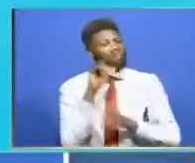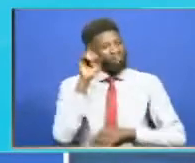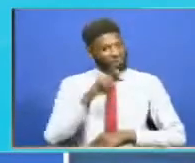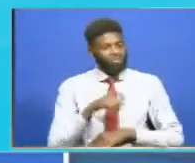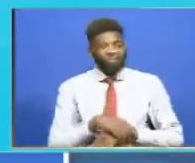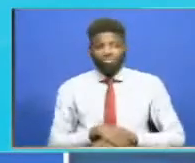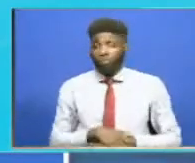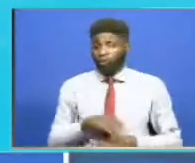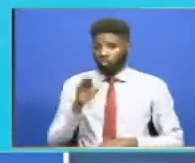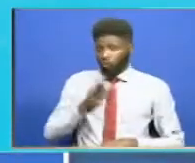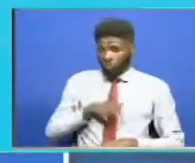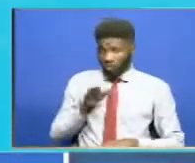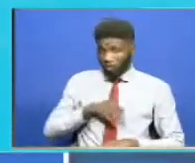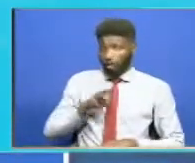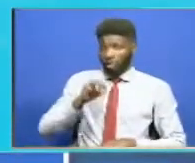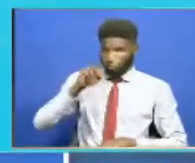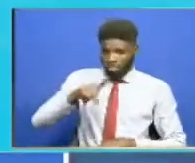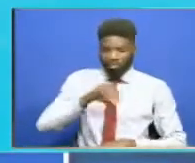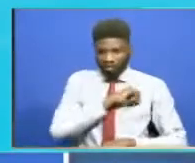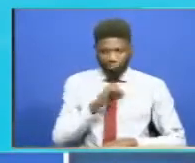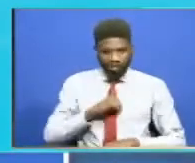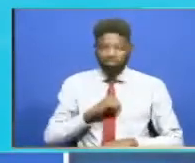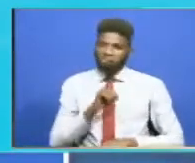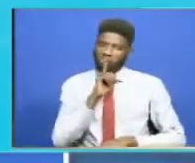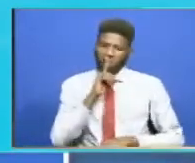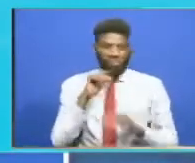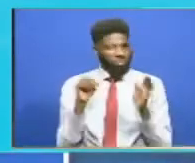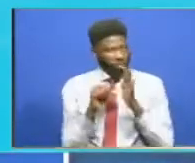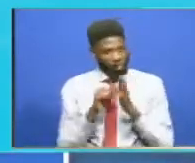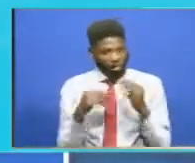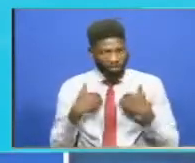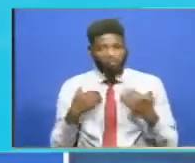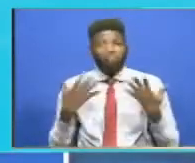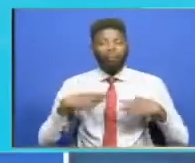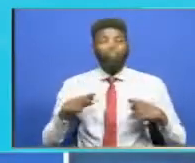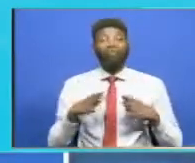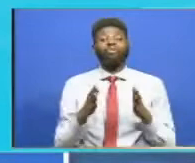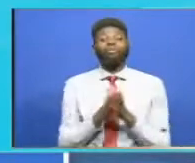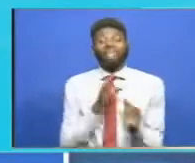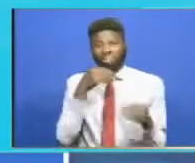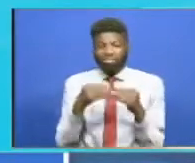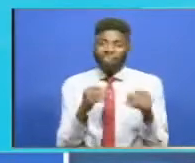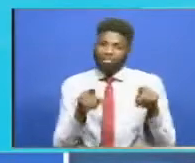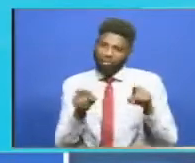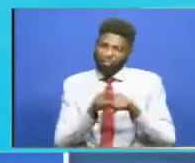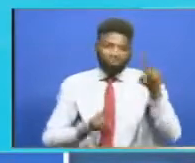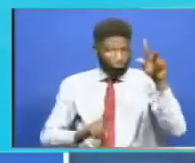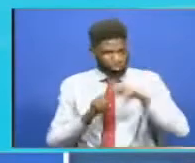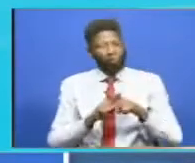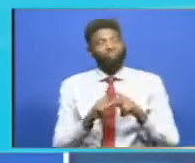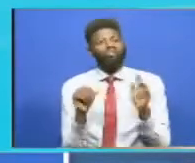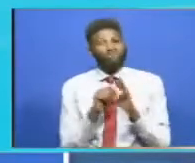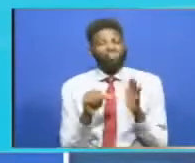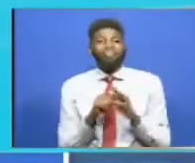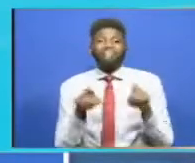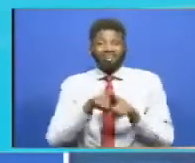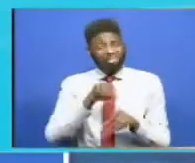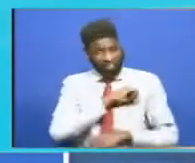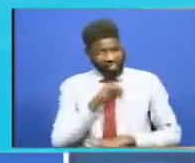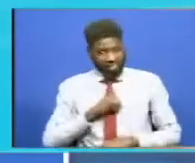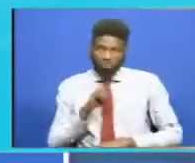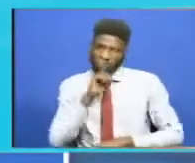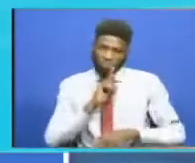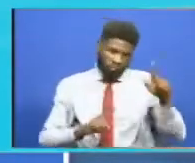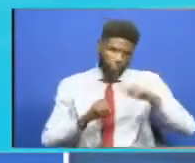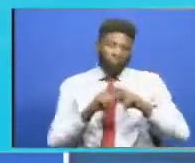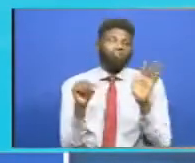Women legislators have raised issues, people living with disabilities have raised issues, even the senators have raised issues. Do you have the time to go